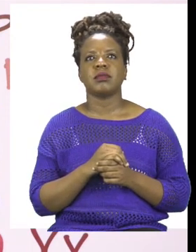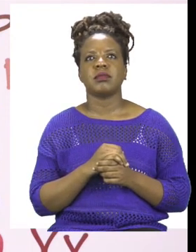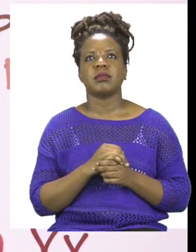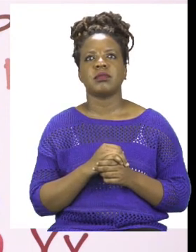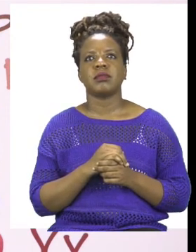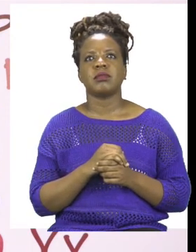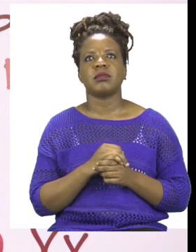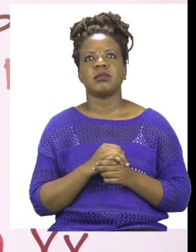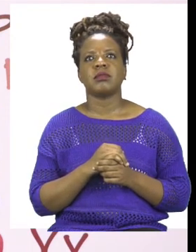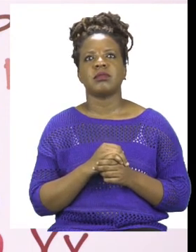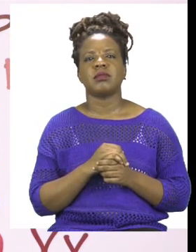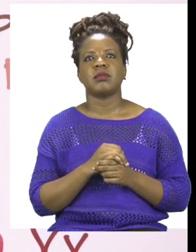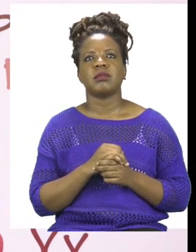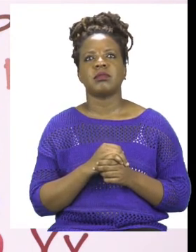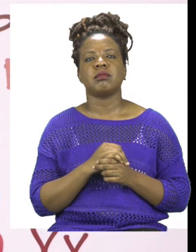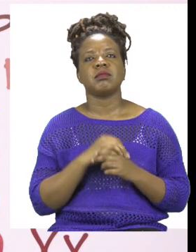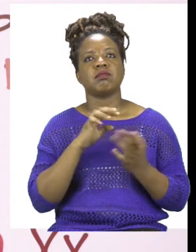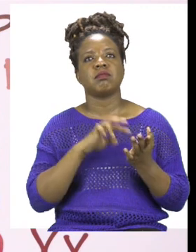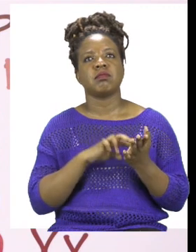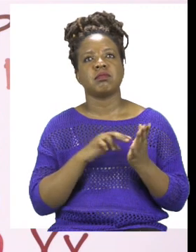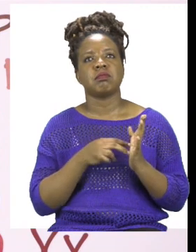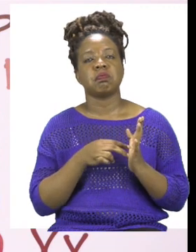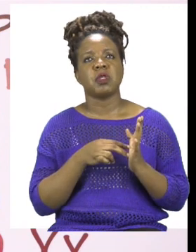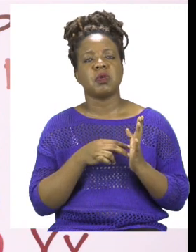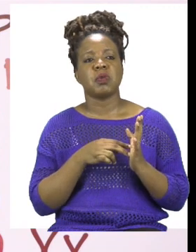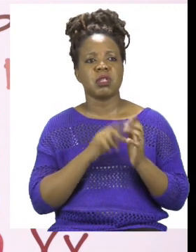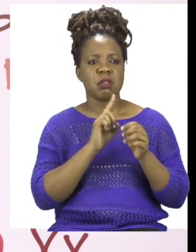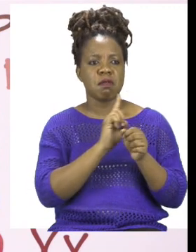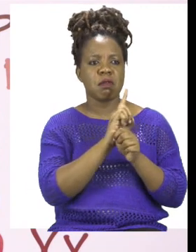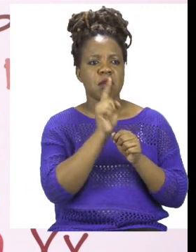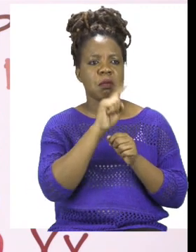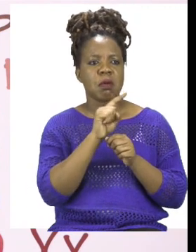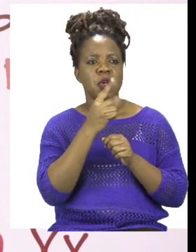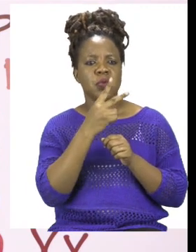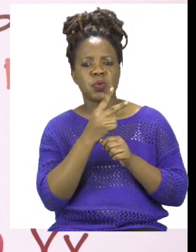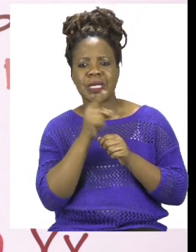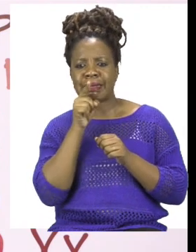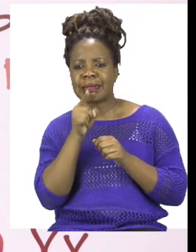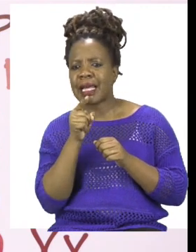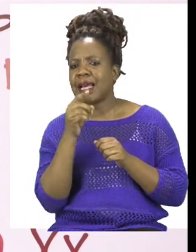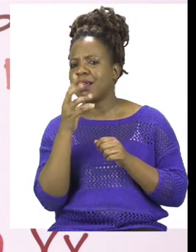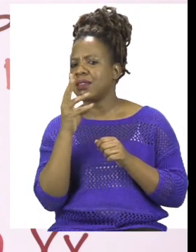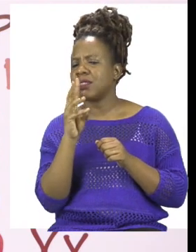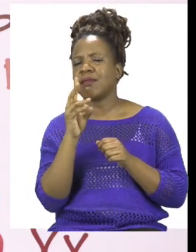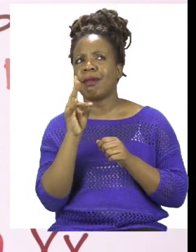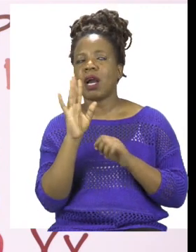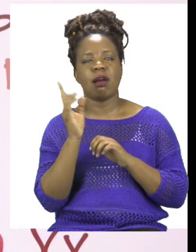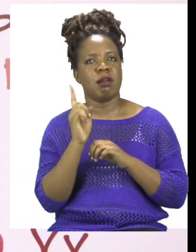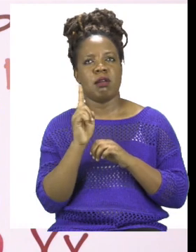to match. If I have two in here, but I have seven in the other one, then there is something wrong. I did not share